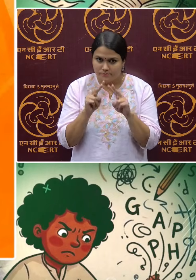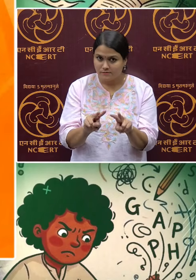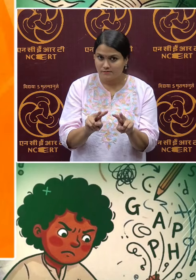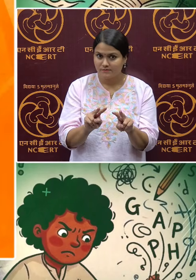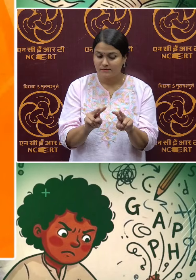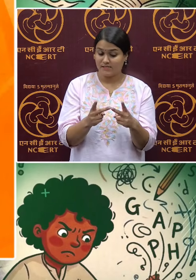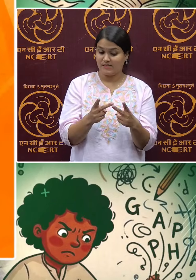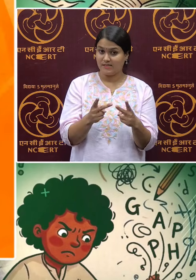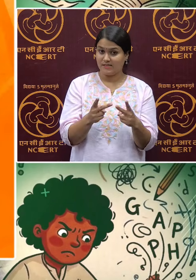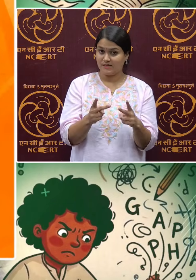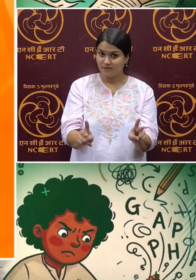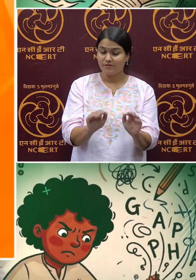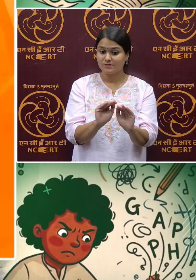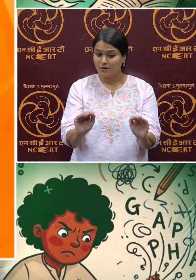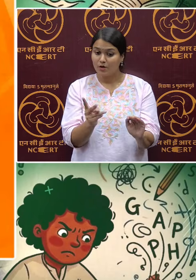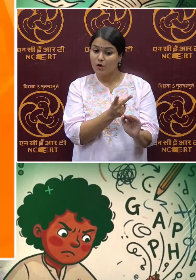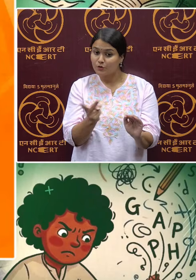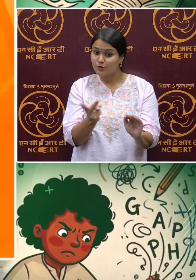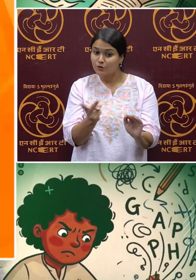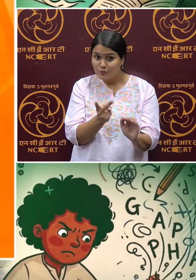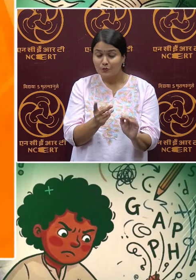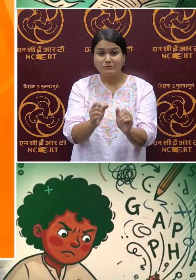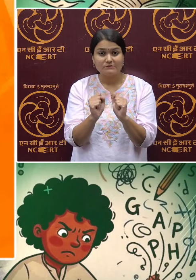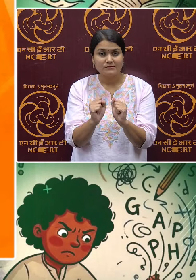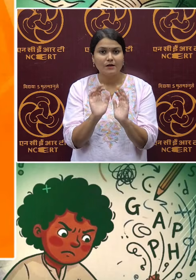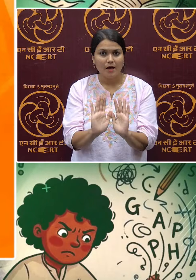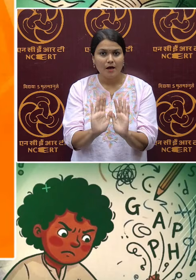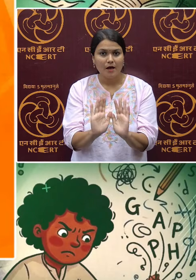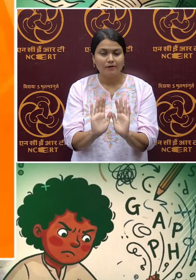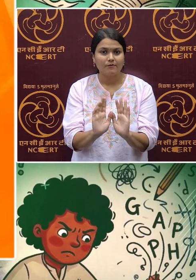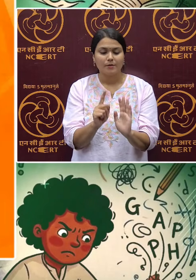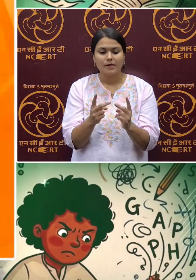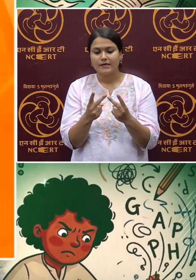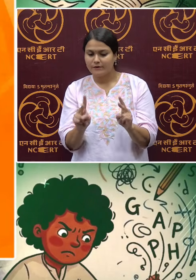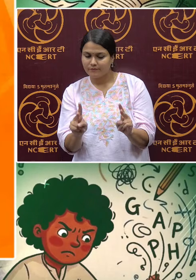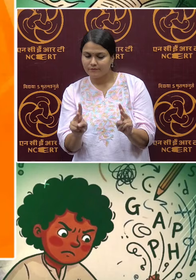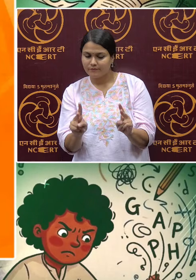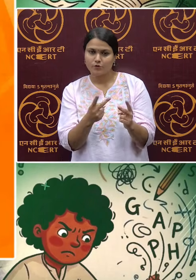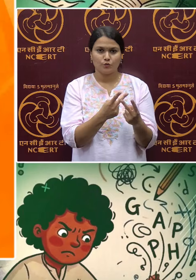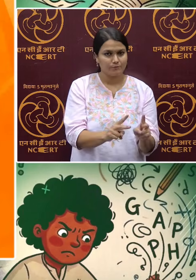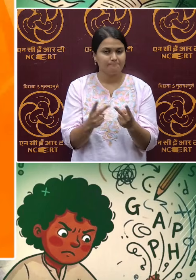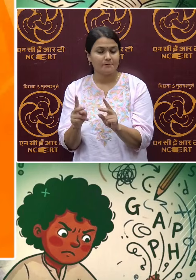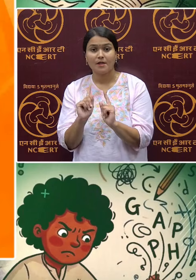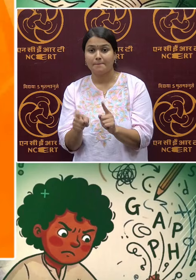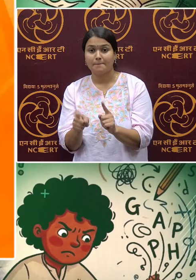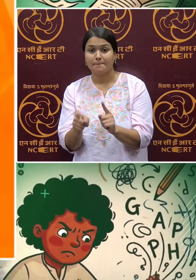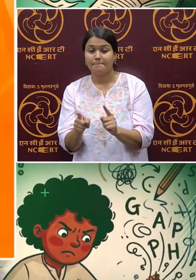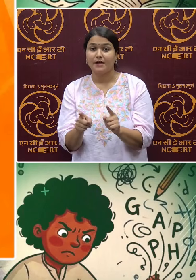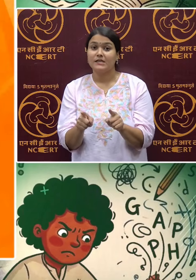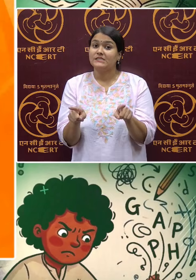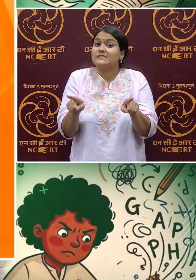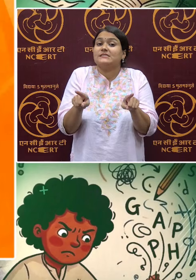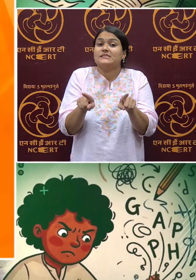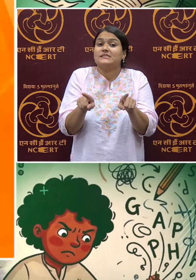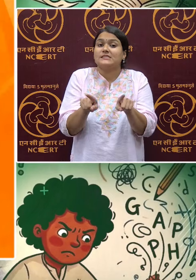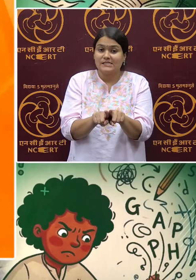slight differences, and both have difficulties. The difficulties are different in nature, but the treatment can be